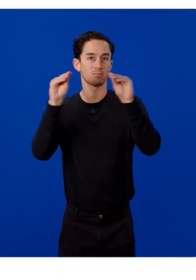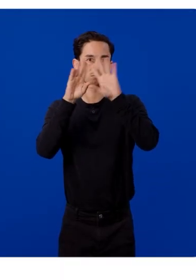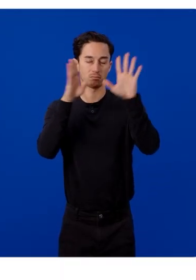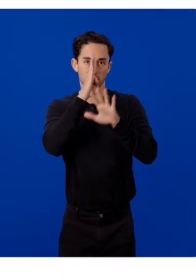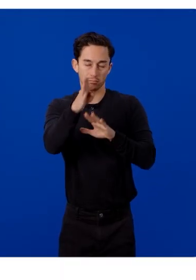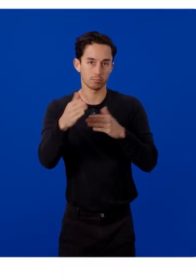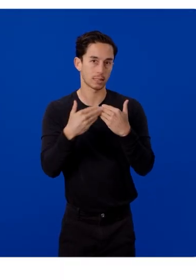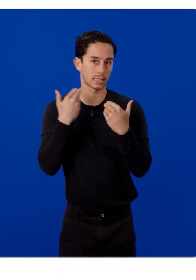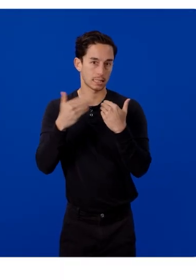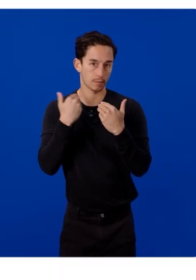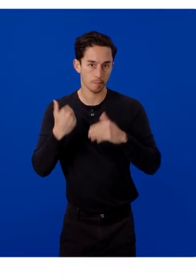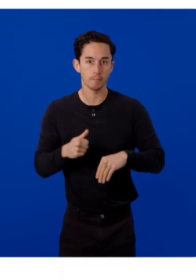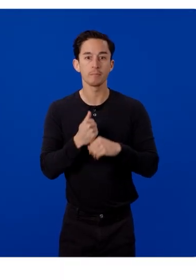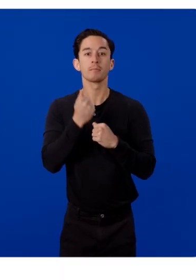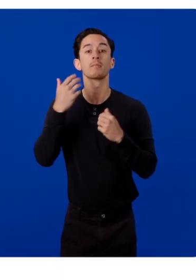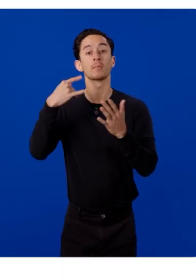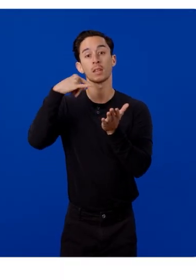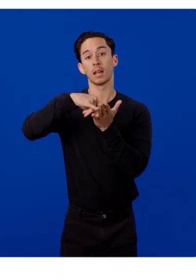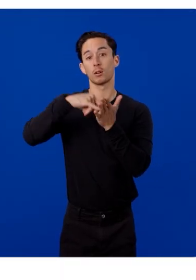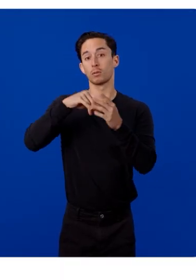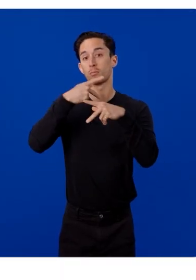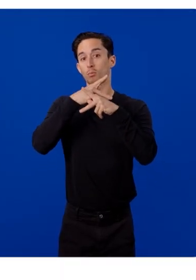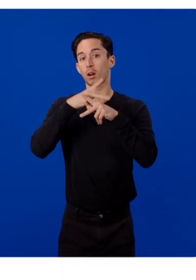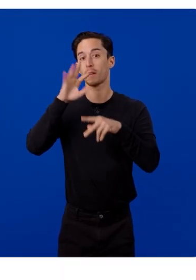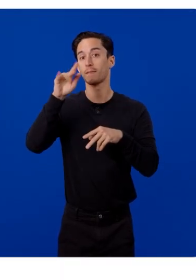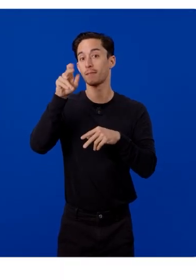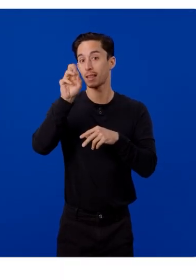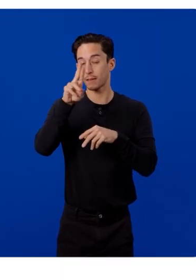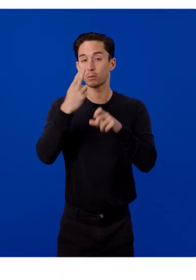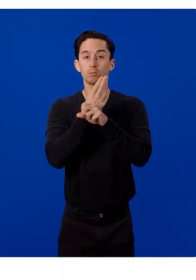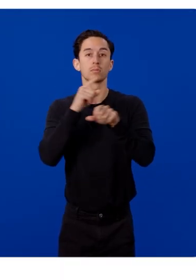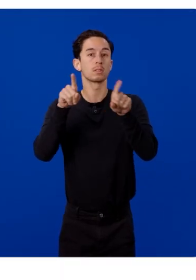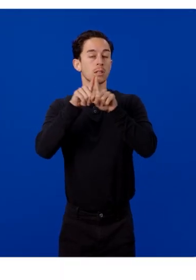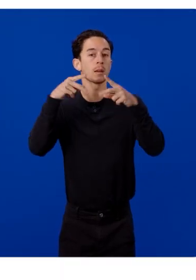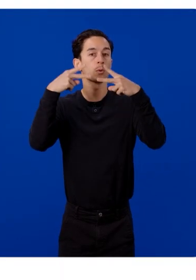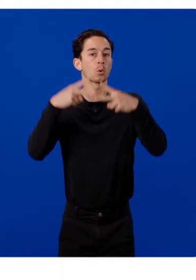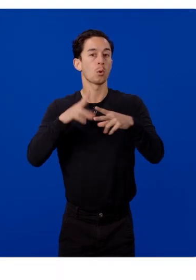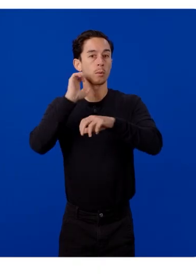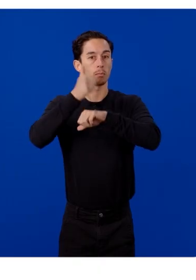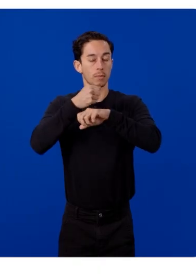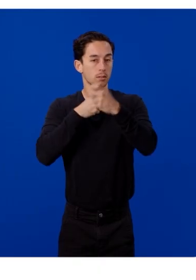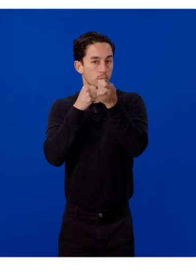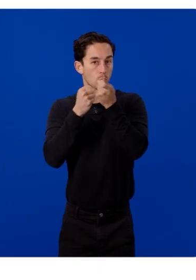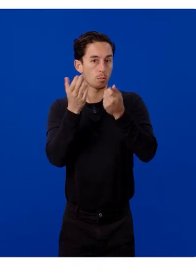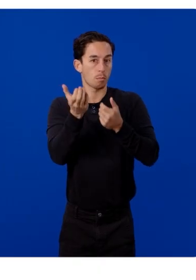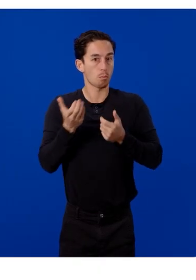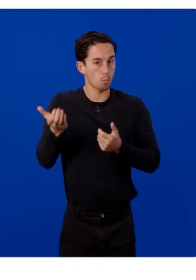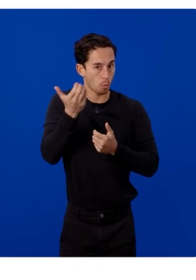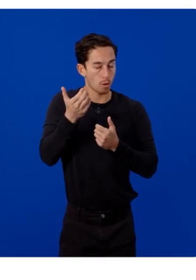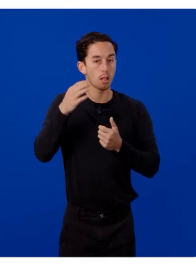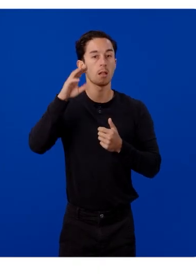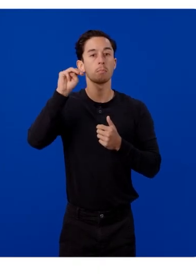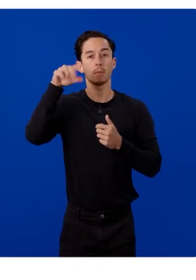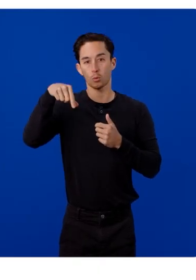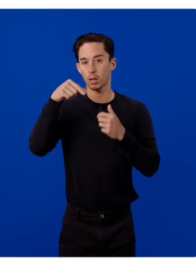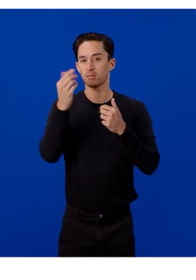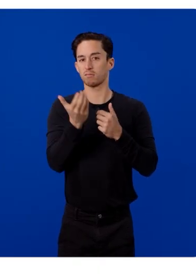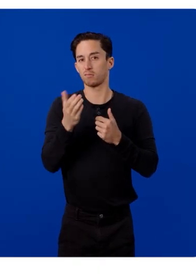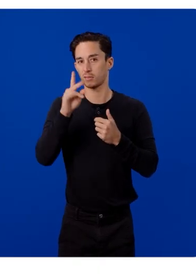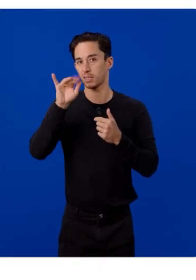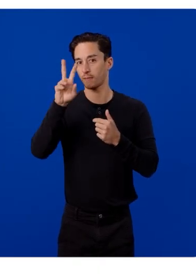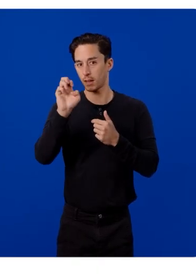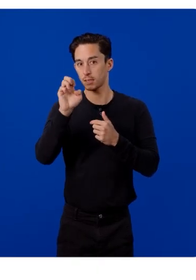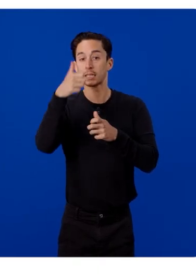Android's product flavors, you can use the same code base to support mobile and MetaQuest devices. Each product flavor creates its